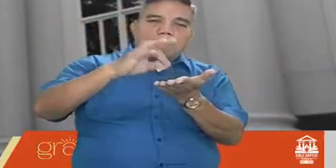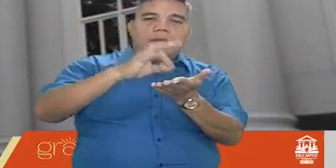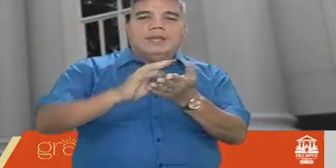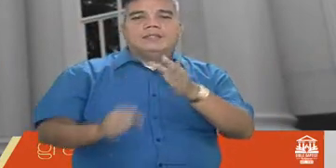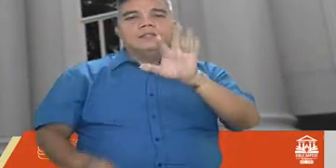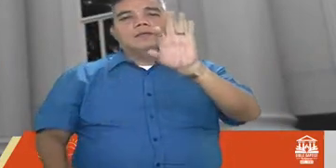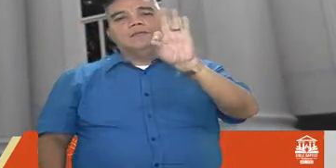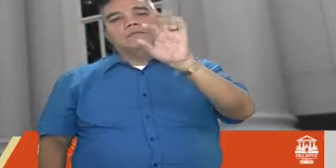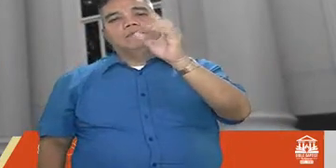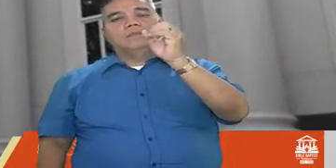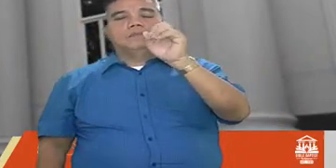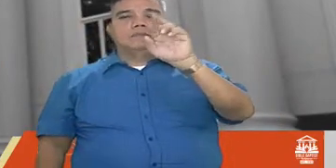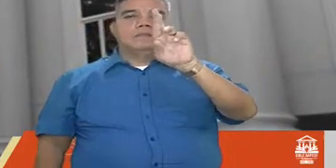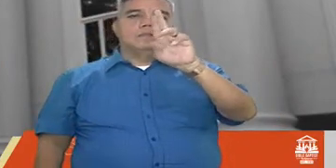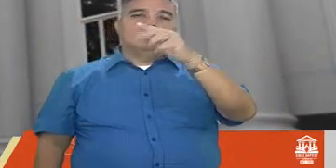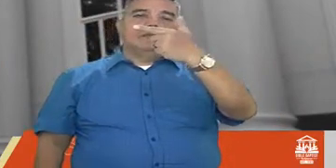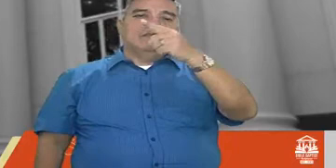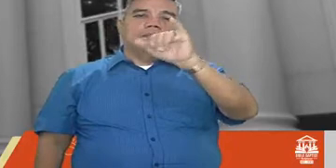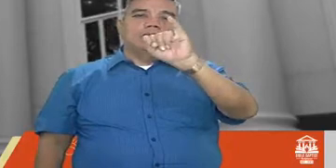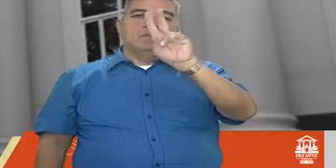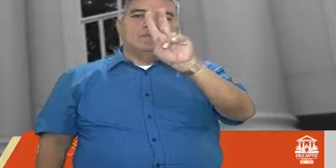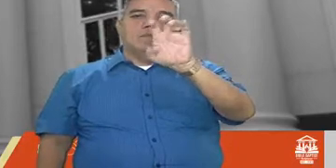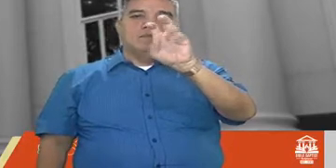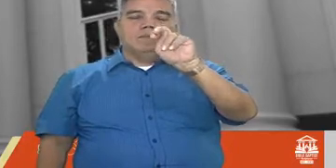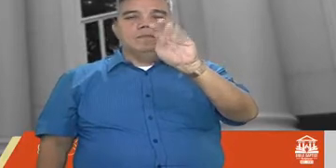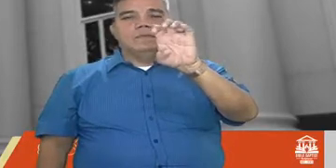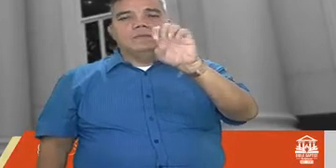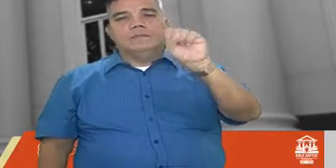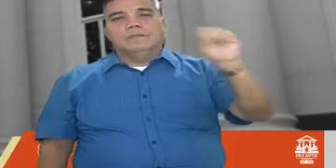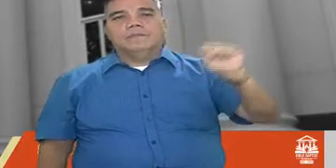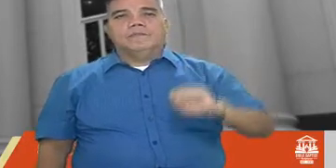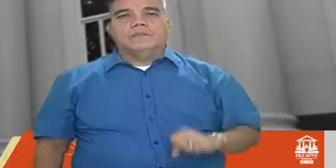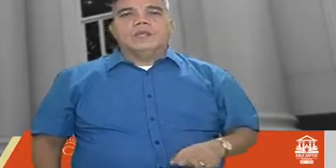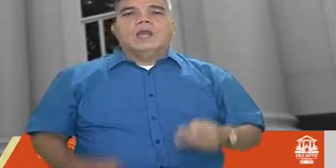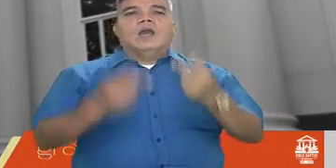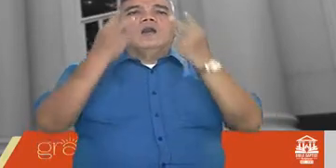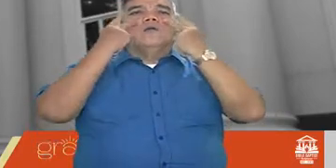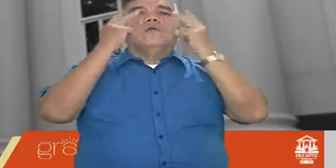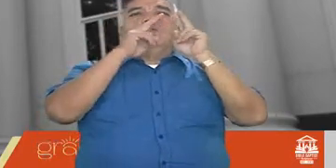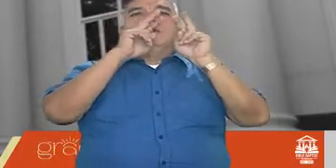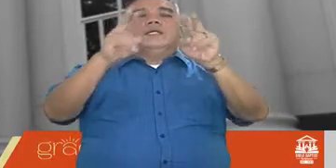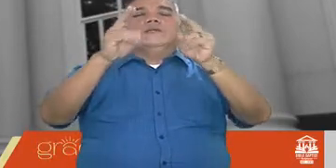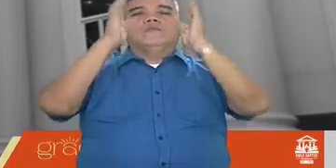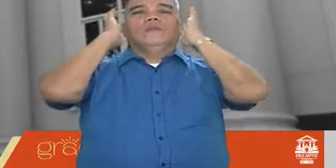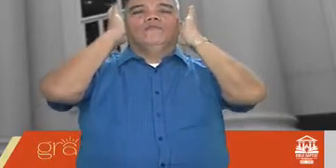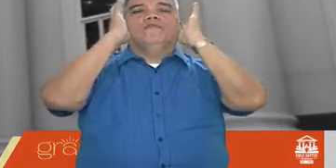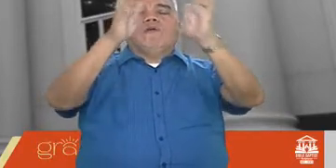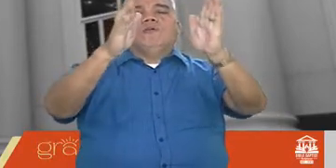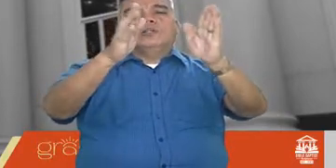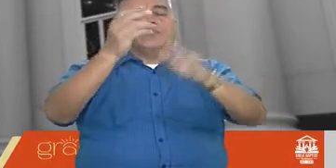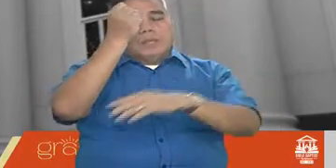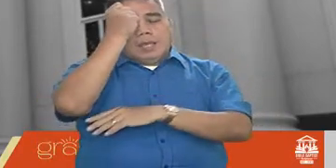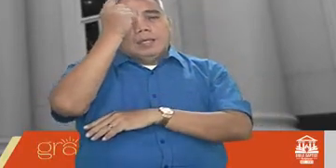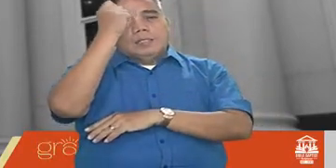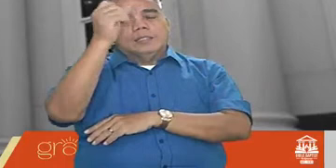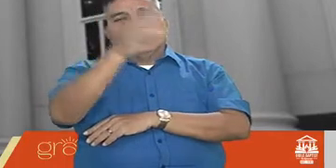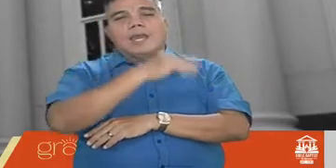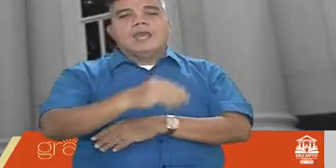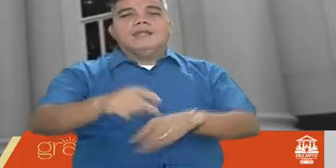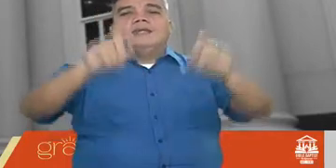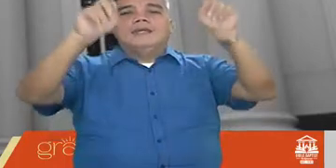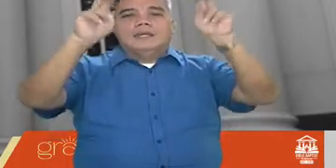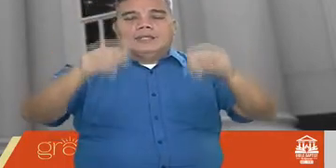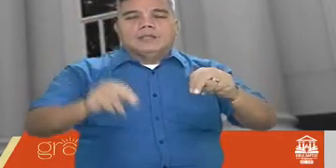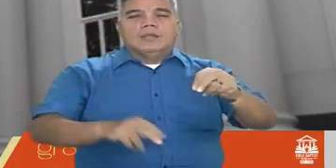Our text says, looking diligently. What do you mean by looking diligently? With focus, with analysis. And